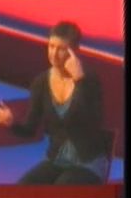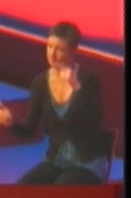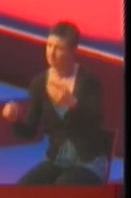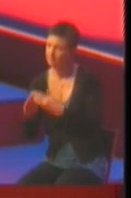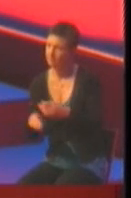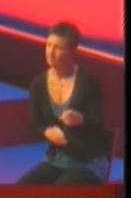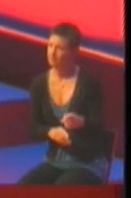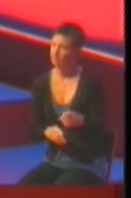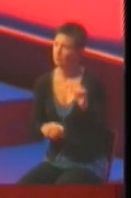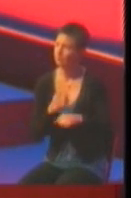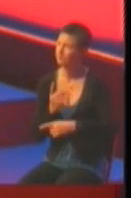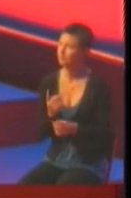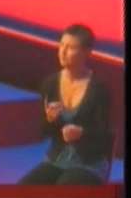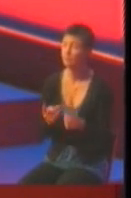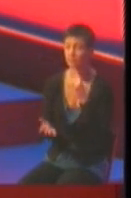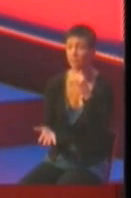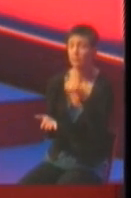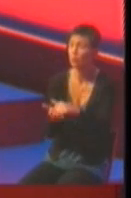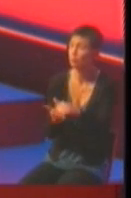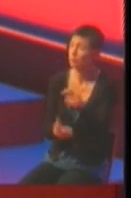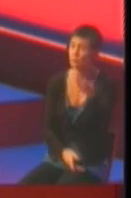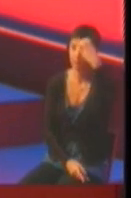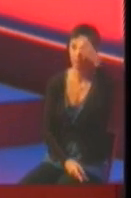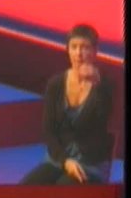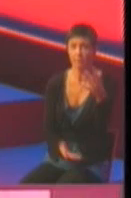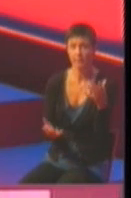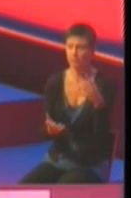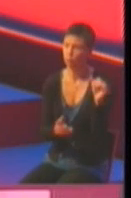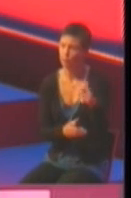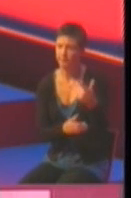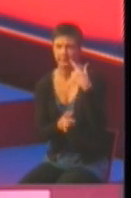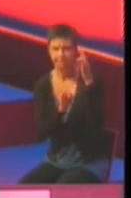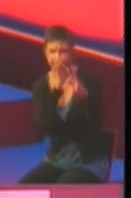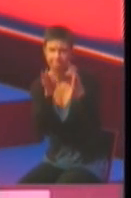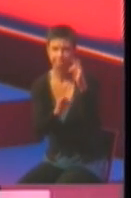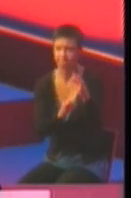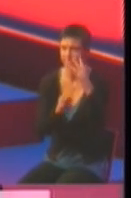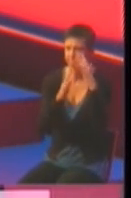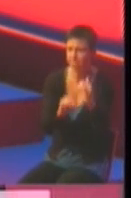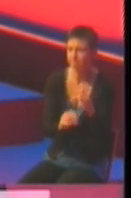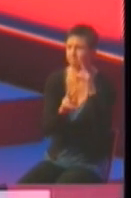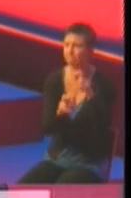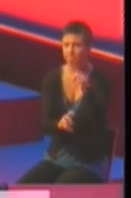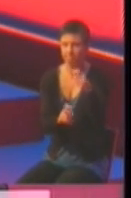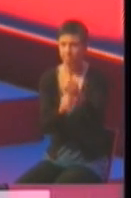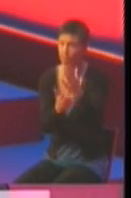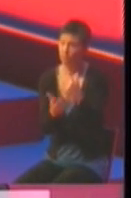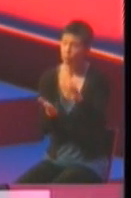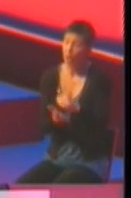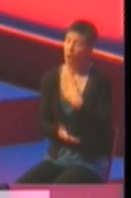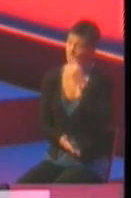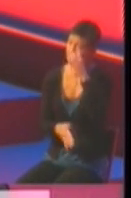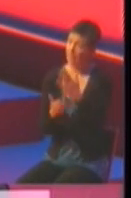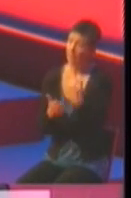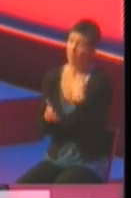Now, it's right that the government is subject to scrutiny, and I believe that the national